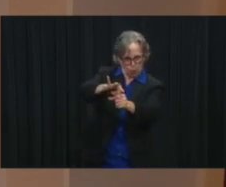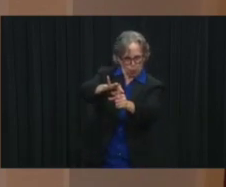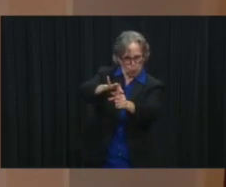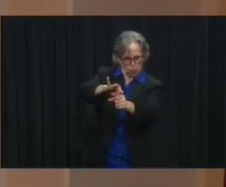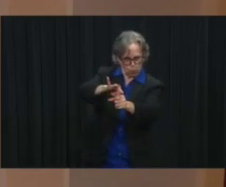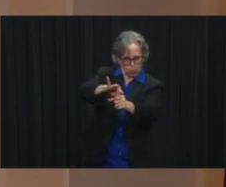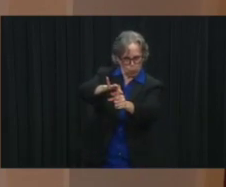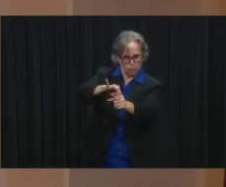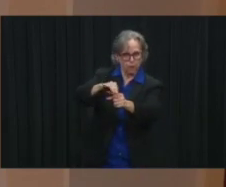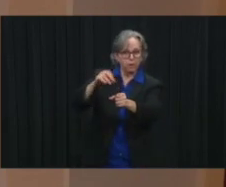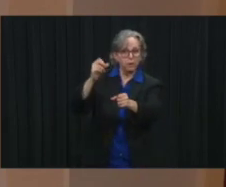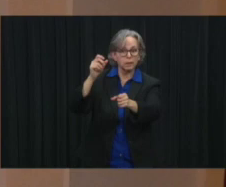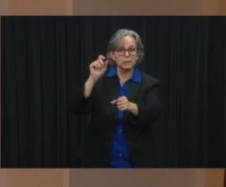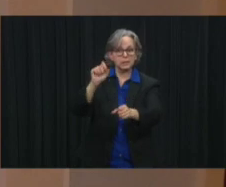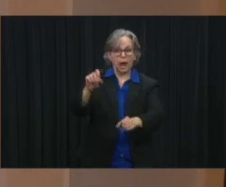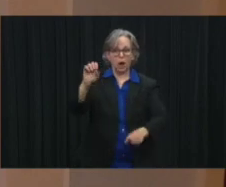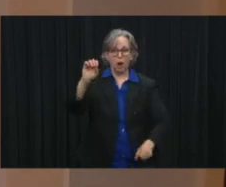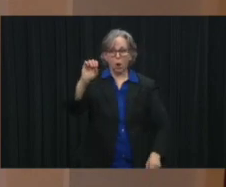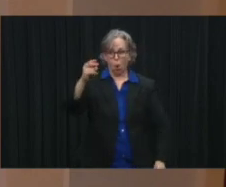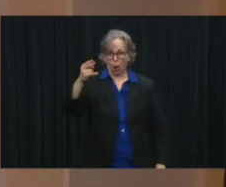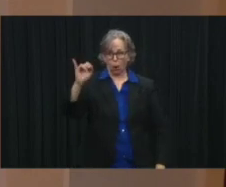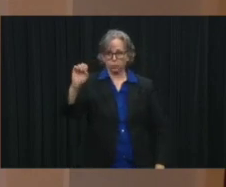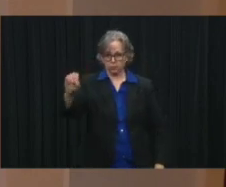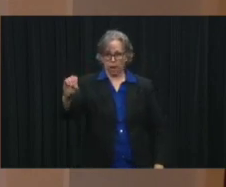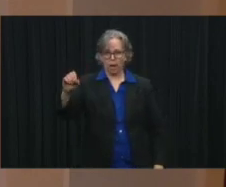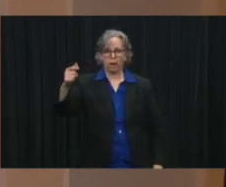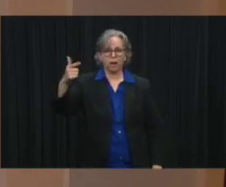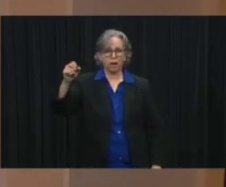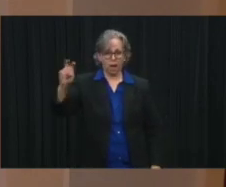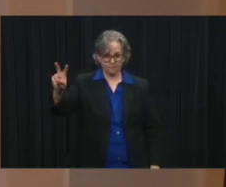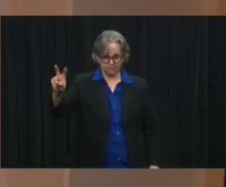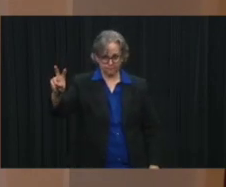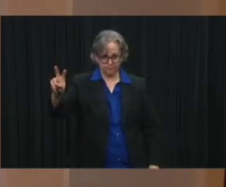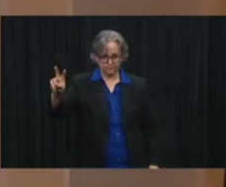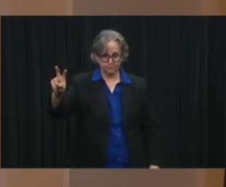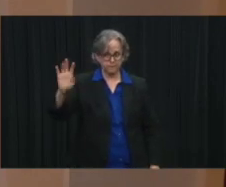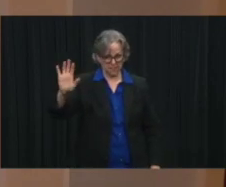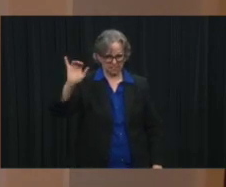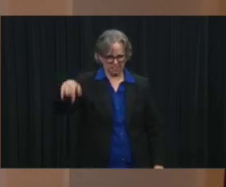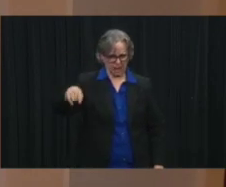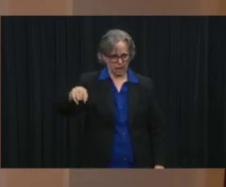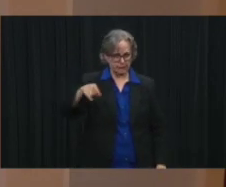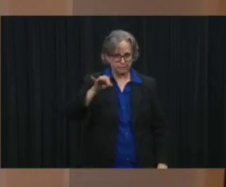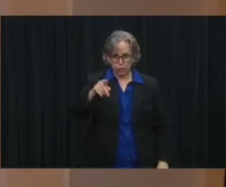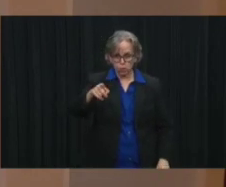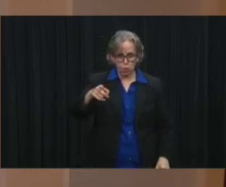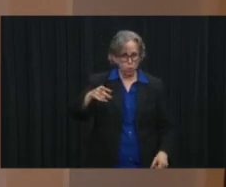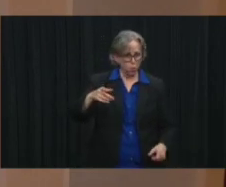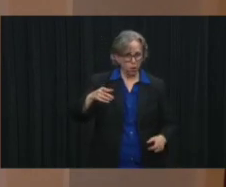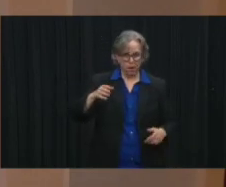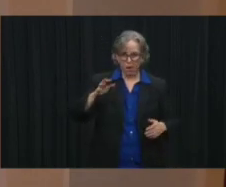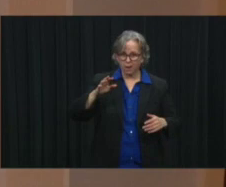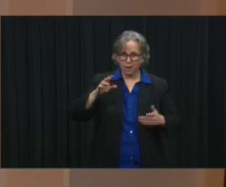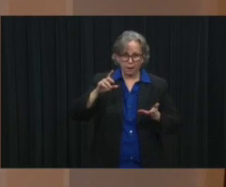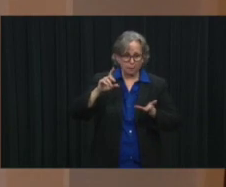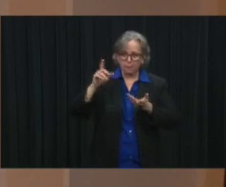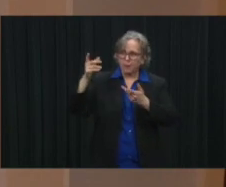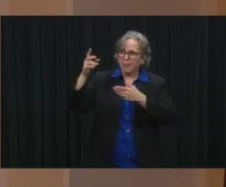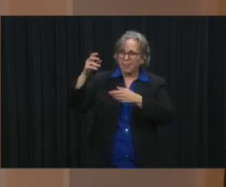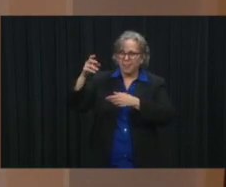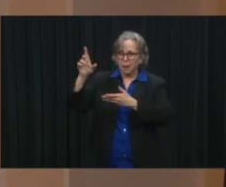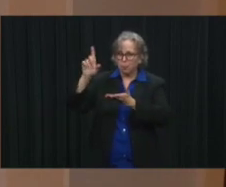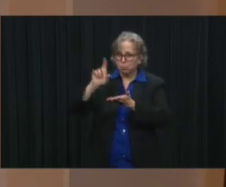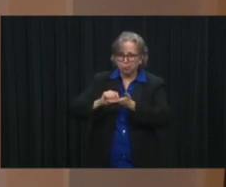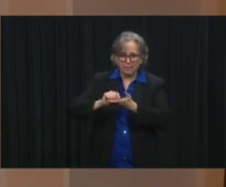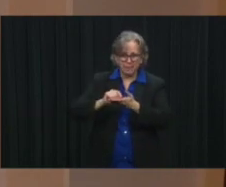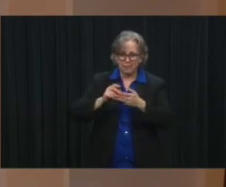voteohio.gov. You can request an absentee ballot through voteohio.gov. If you do not have the capacity to print that out or get an absentee